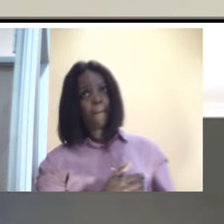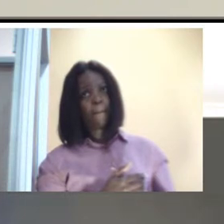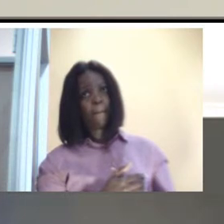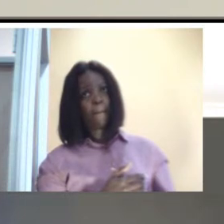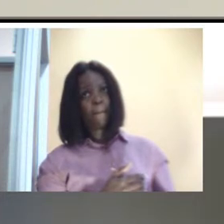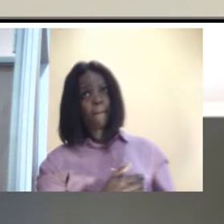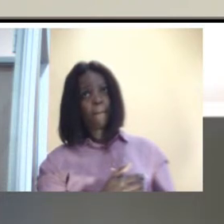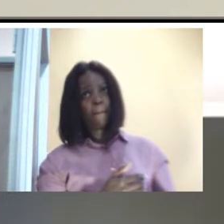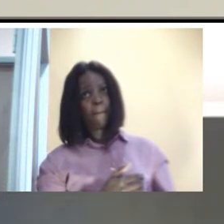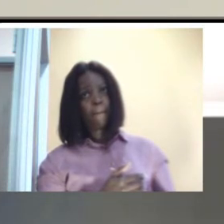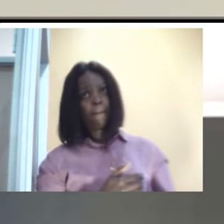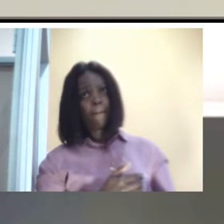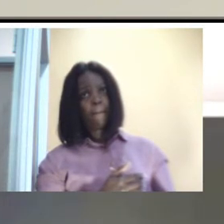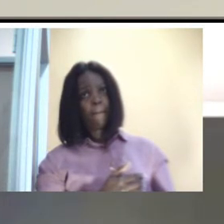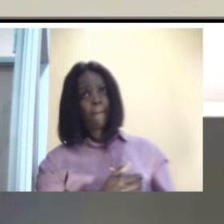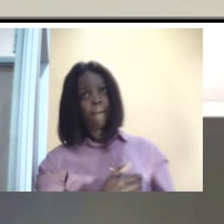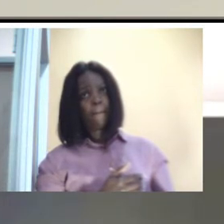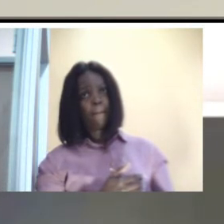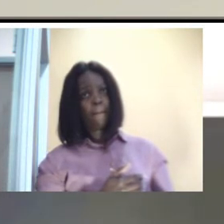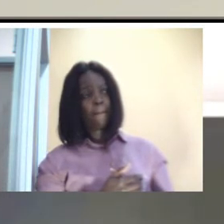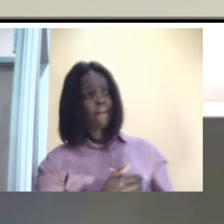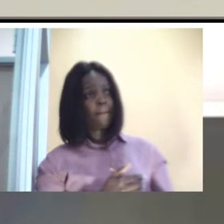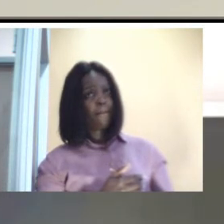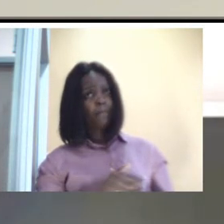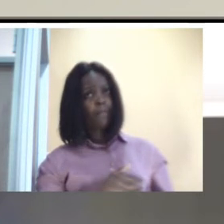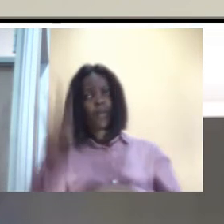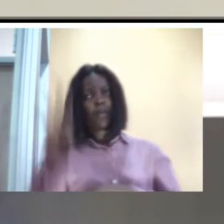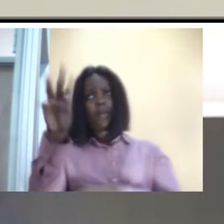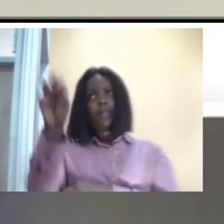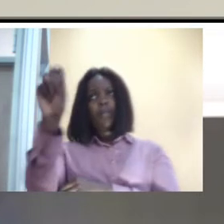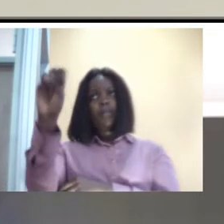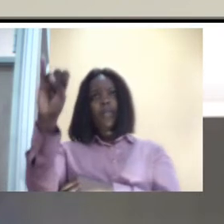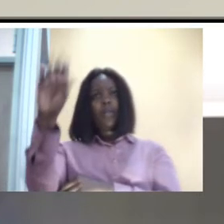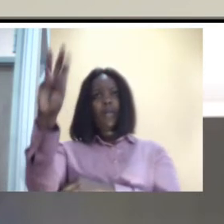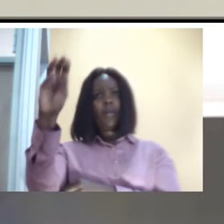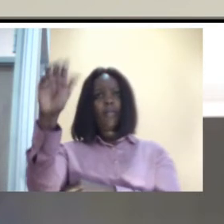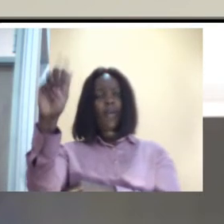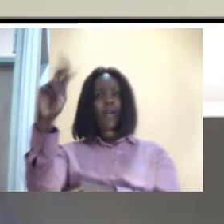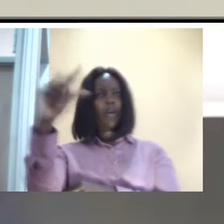No, you're supposed to debate the speech, not to debate Honorable Msimango.